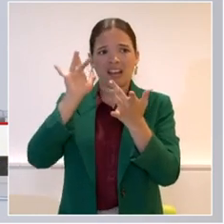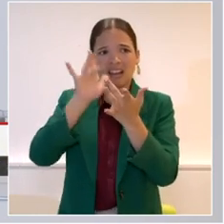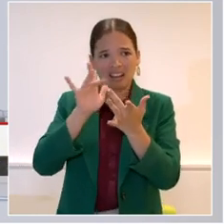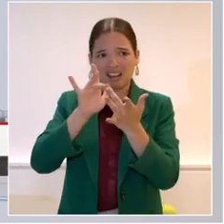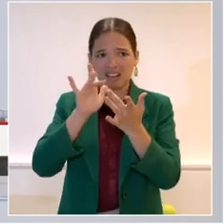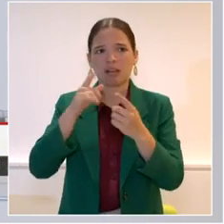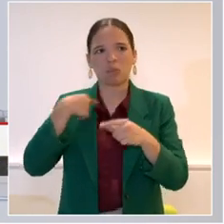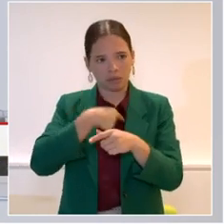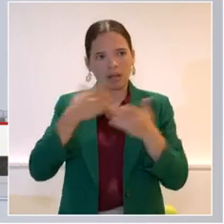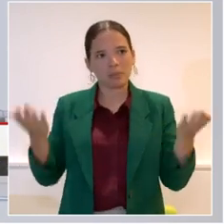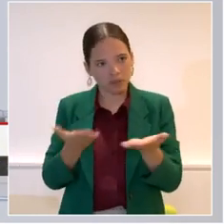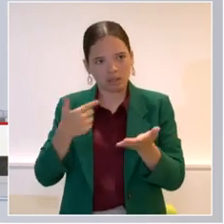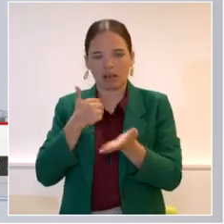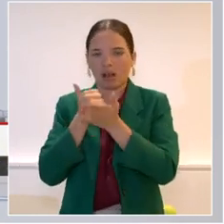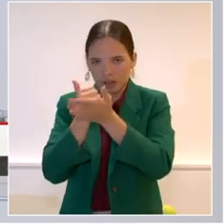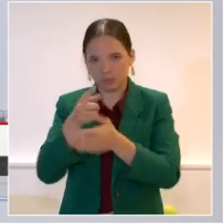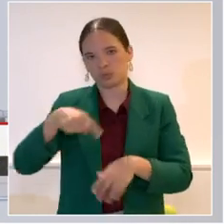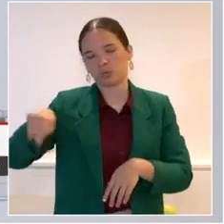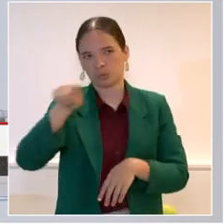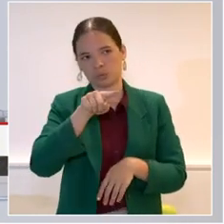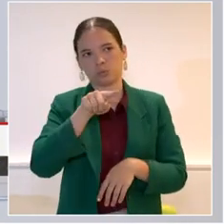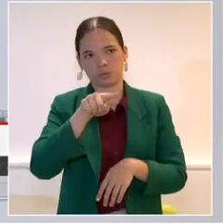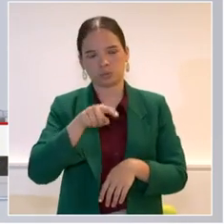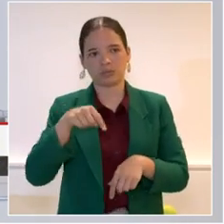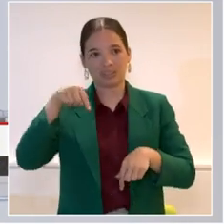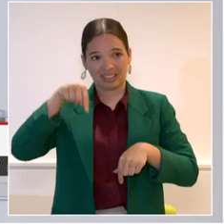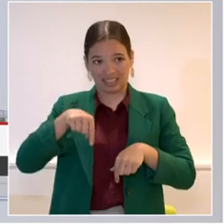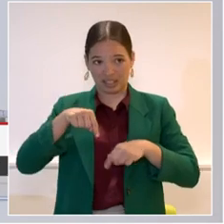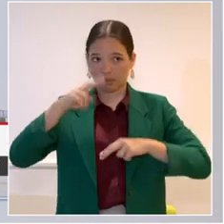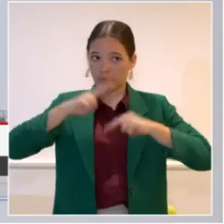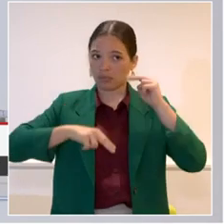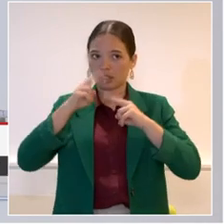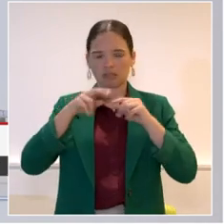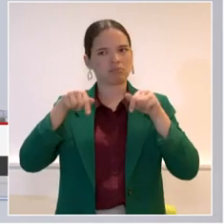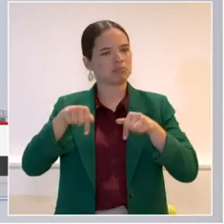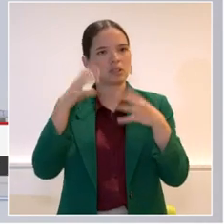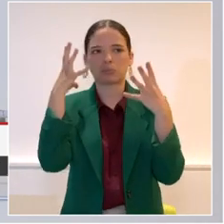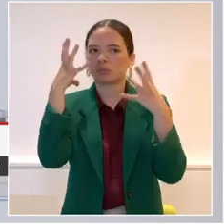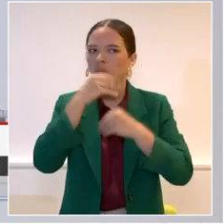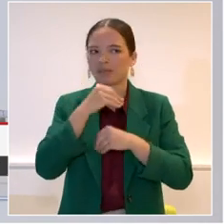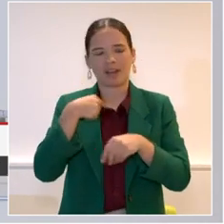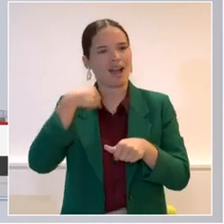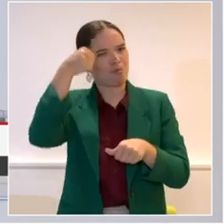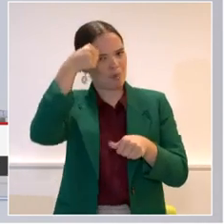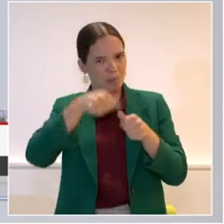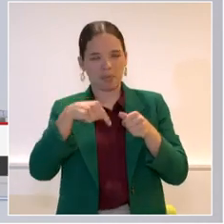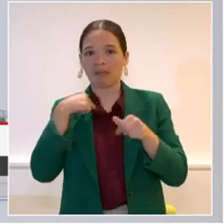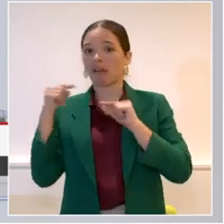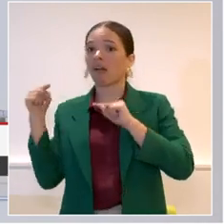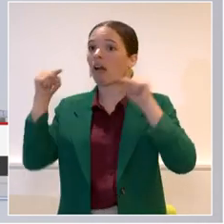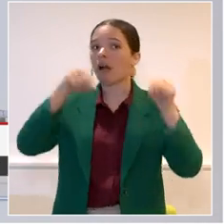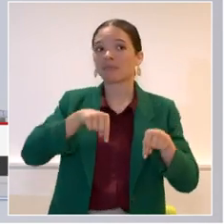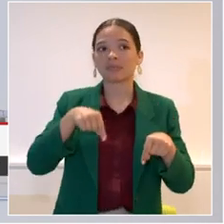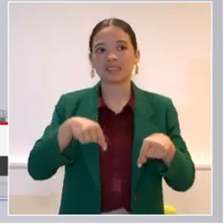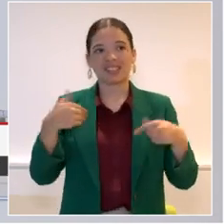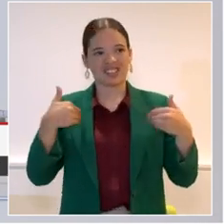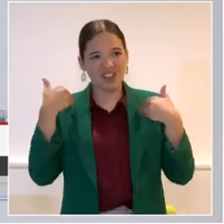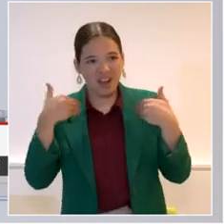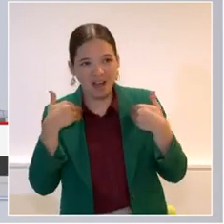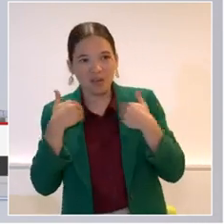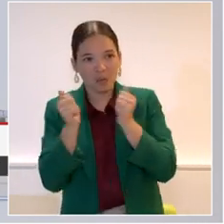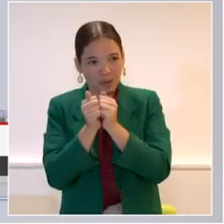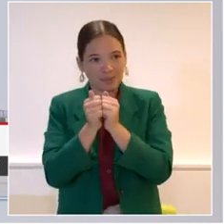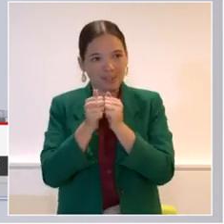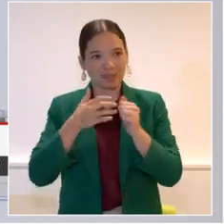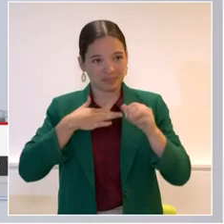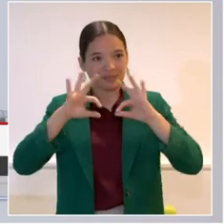call. This center is so beautiful. I remember coming here when I was younger with my godmother, with my aunties, and it's a beautiful